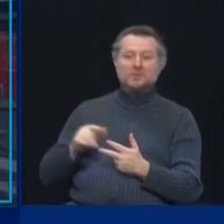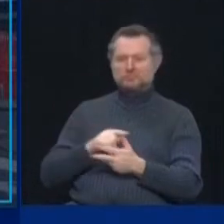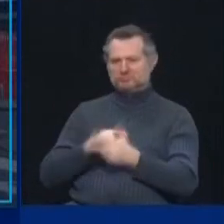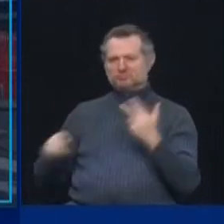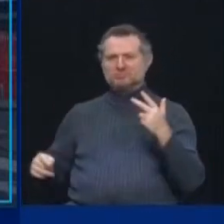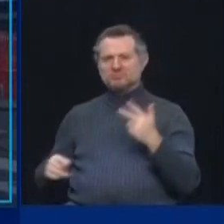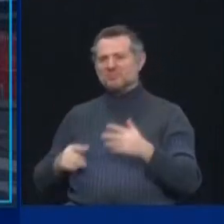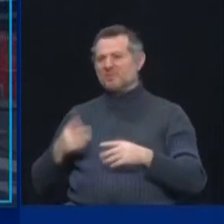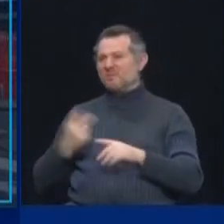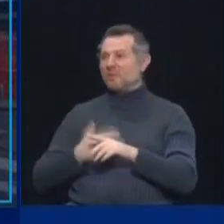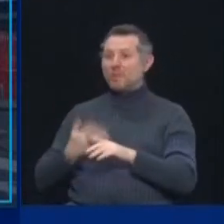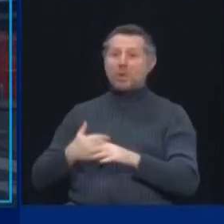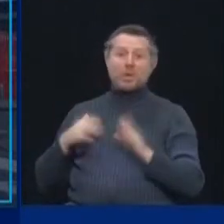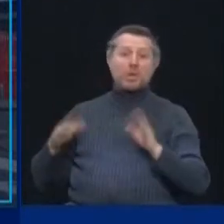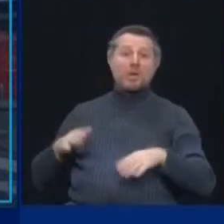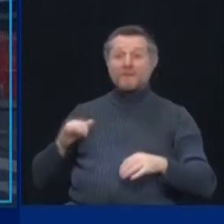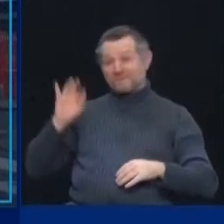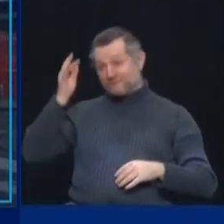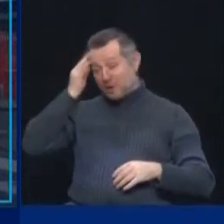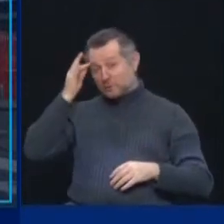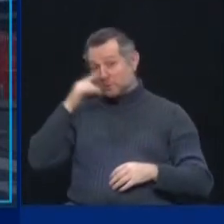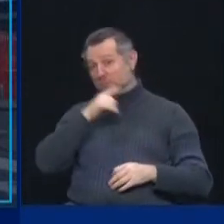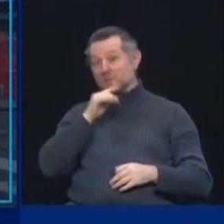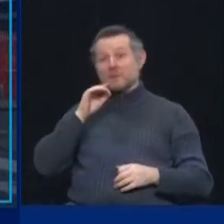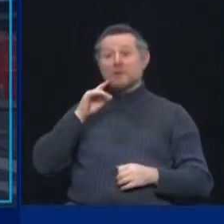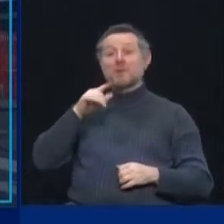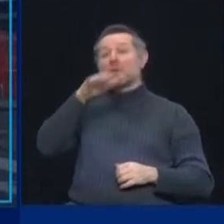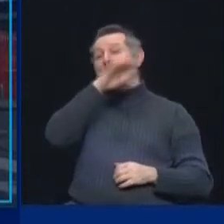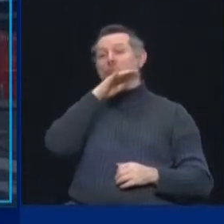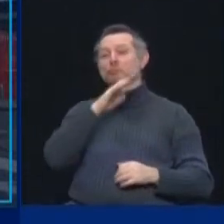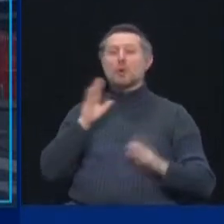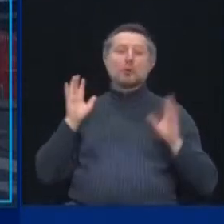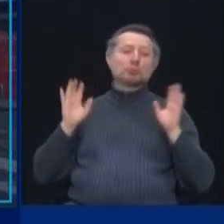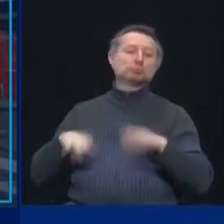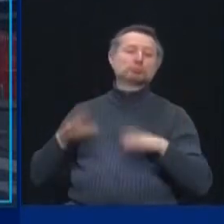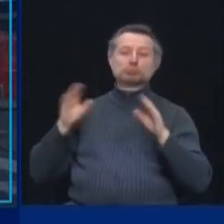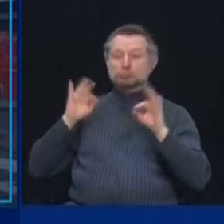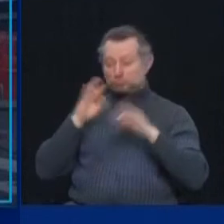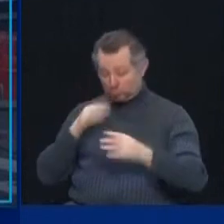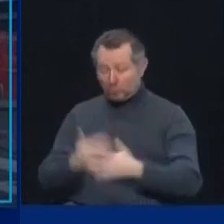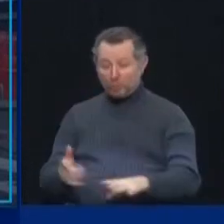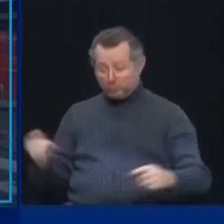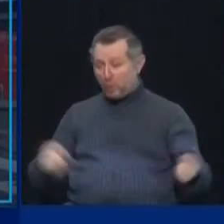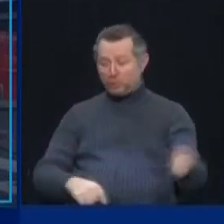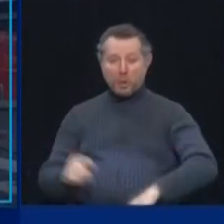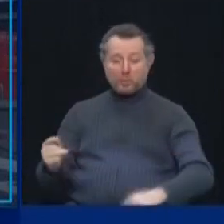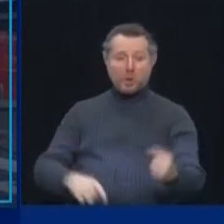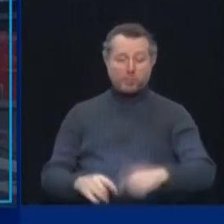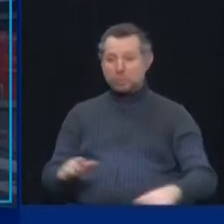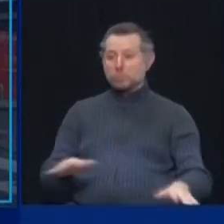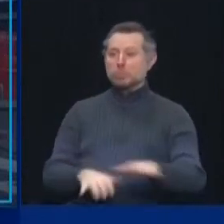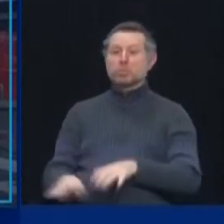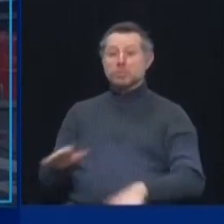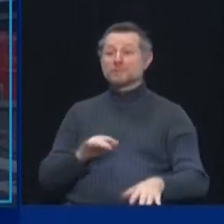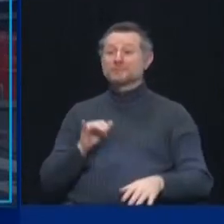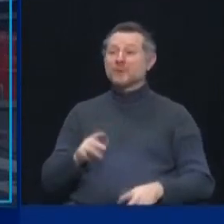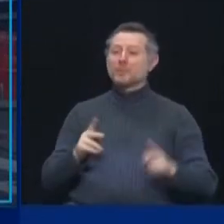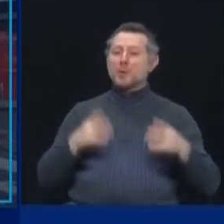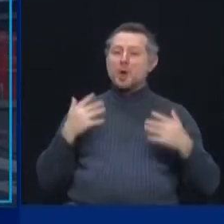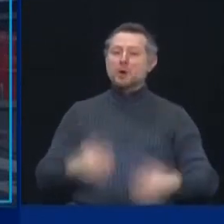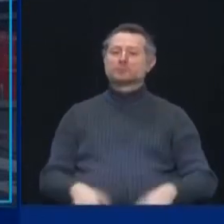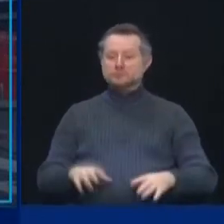federal government had no idea that it was already here. We had people dying of COVID before we knew